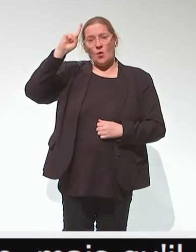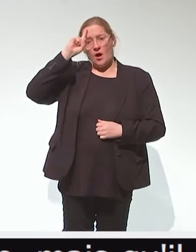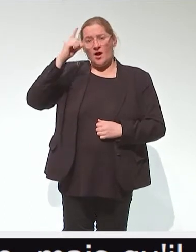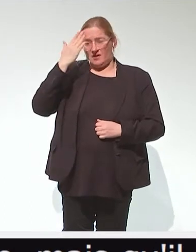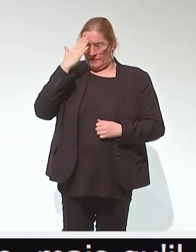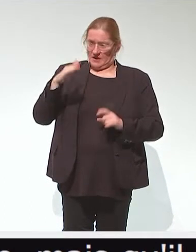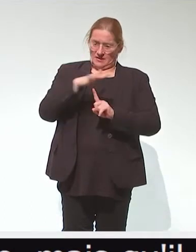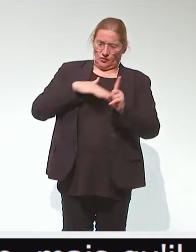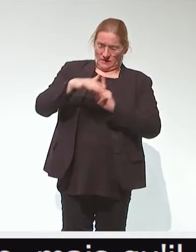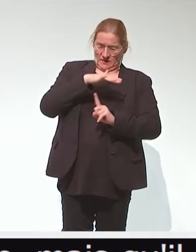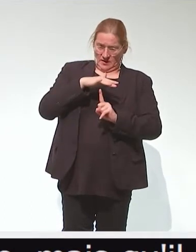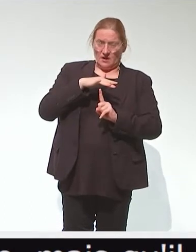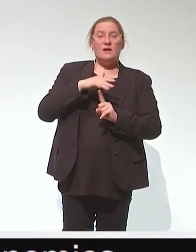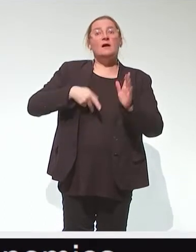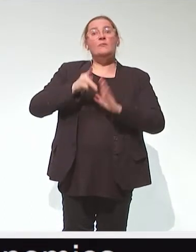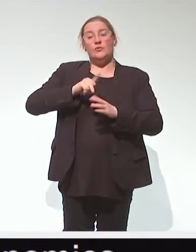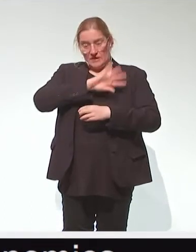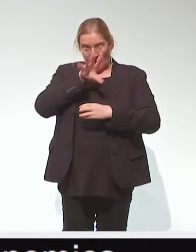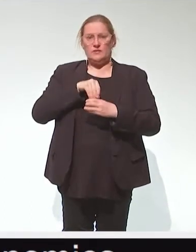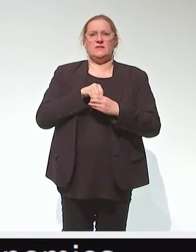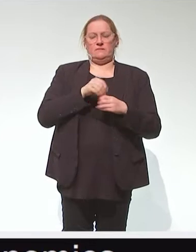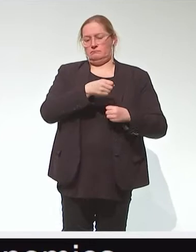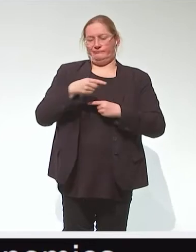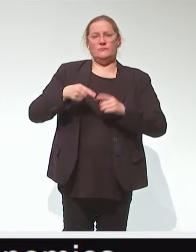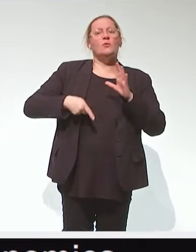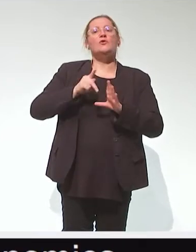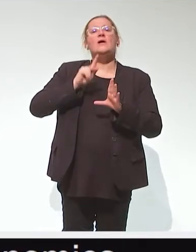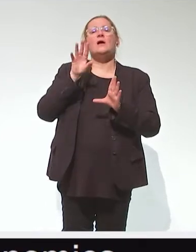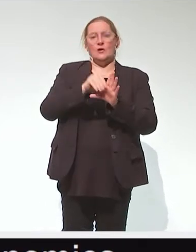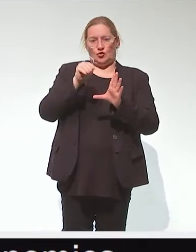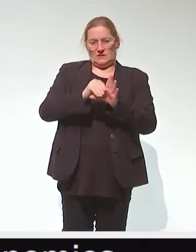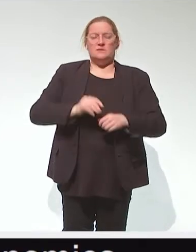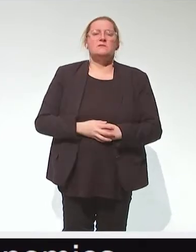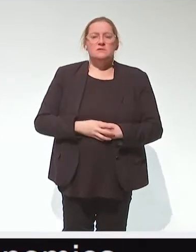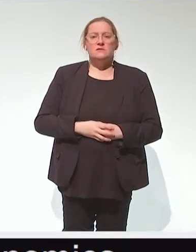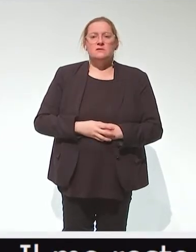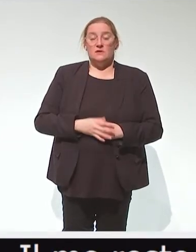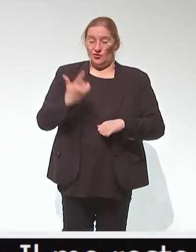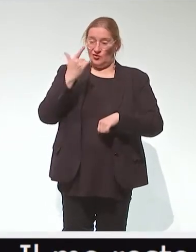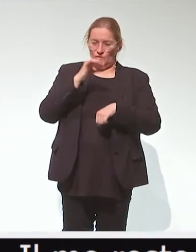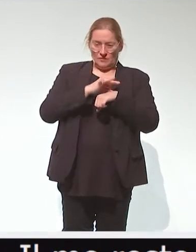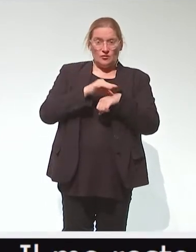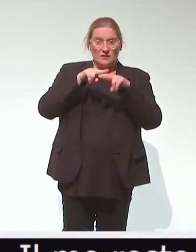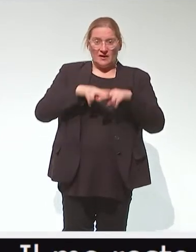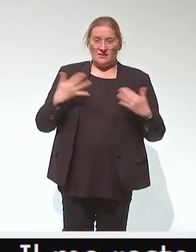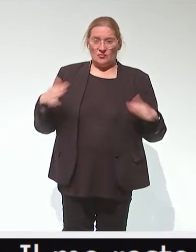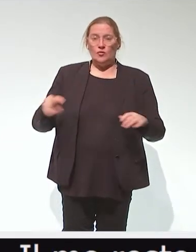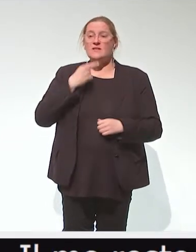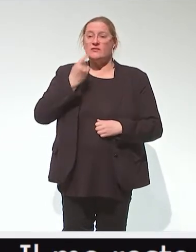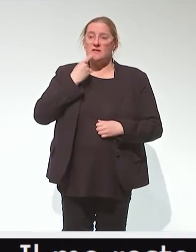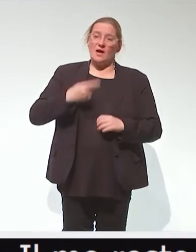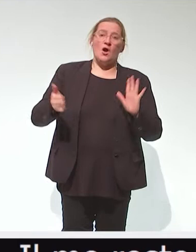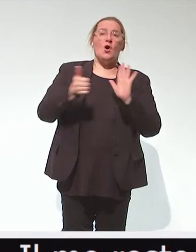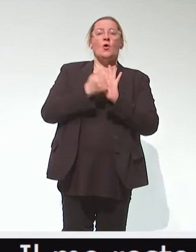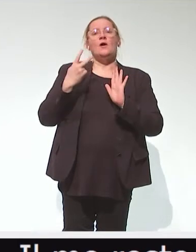on to the EU's role, and actually the EU has, and particularly the Commission, has many policies that are useful